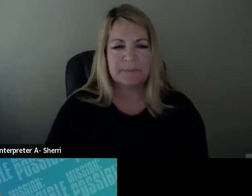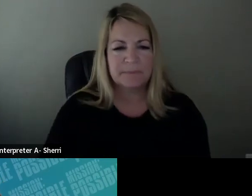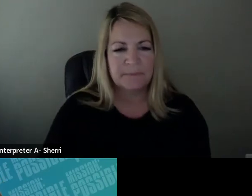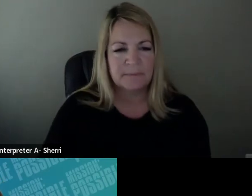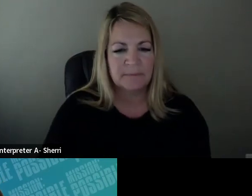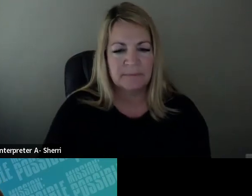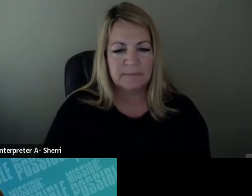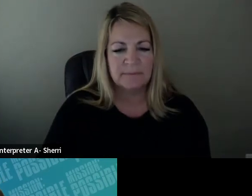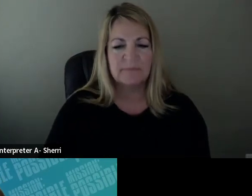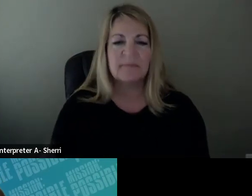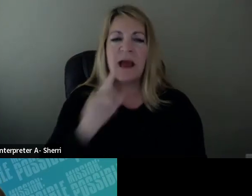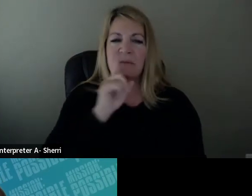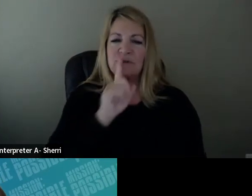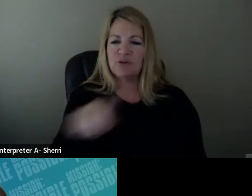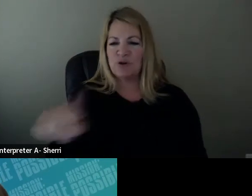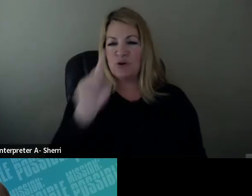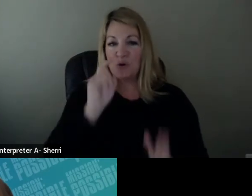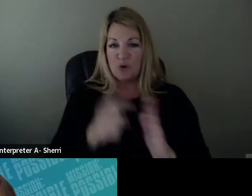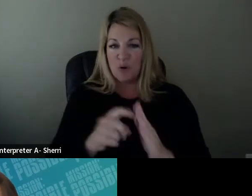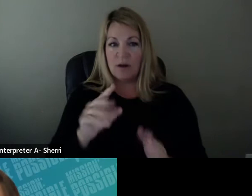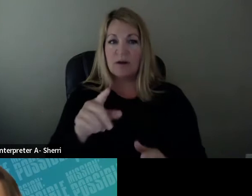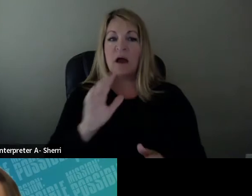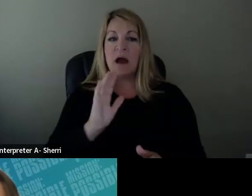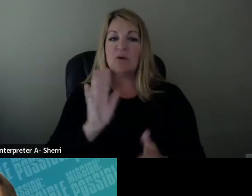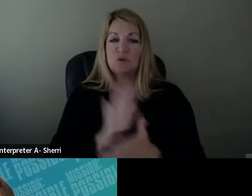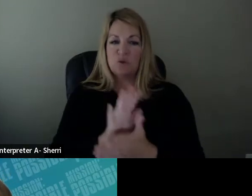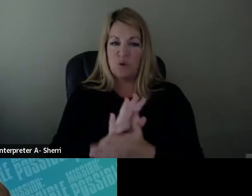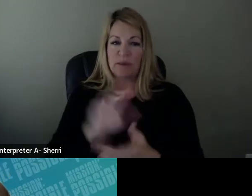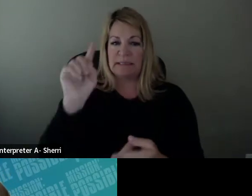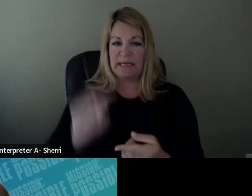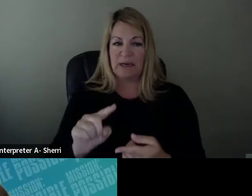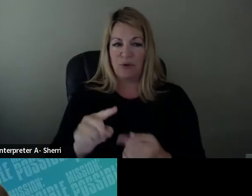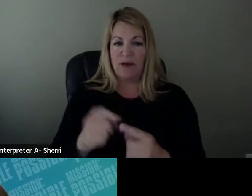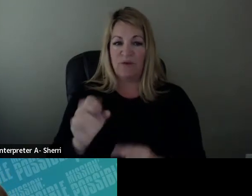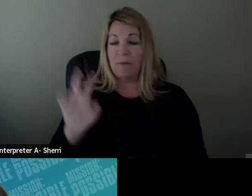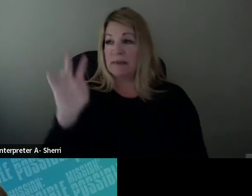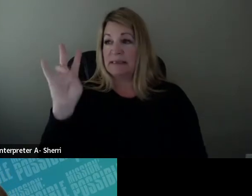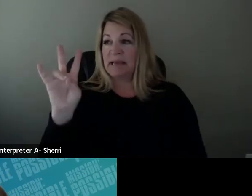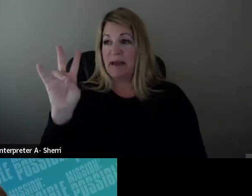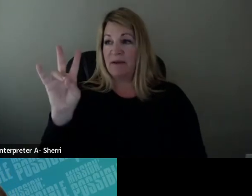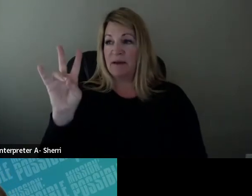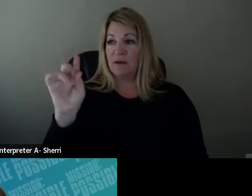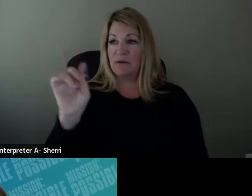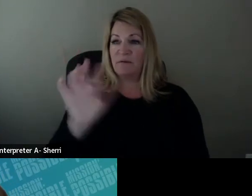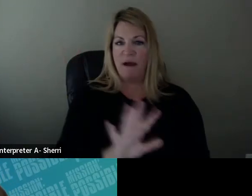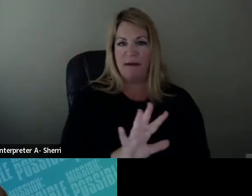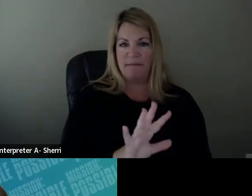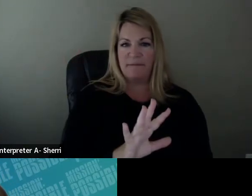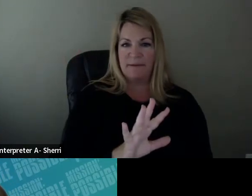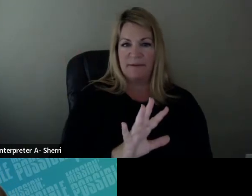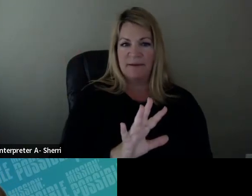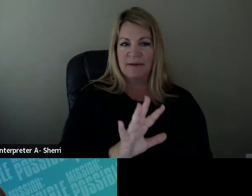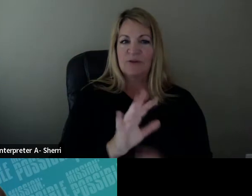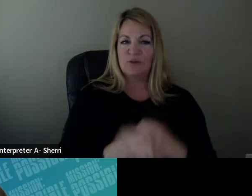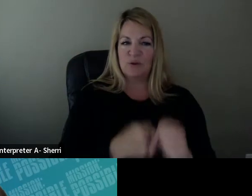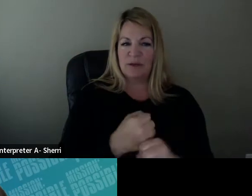I'm sure you noticed that our schools decreased from 7 to 5 the following school year, right? So one